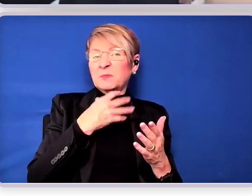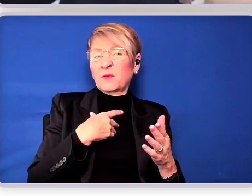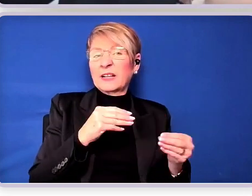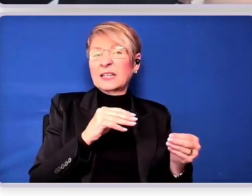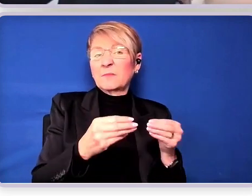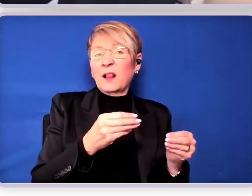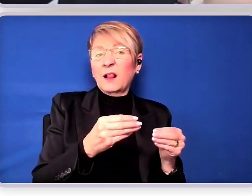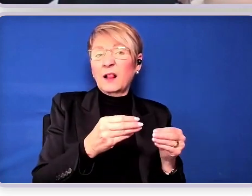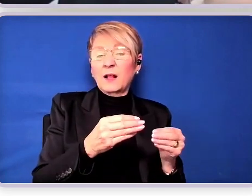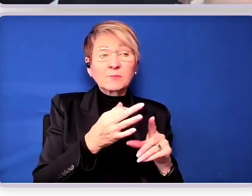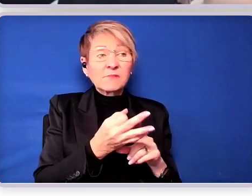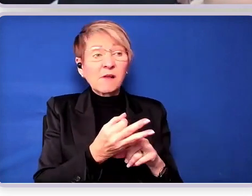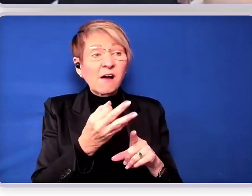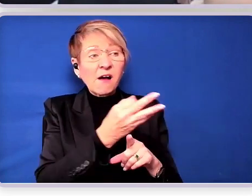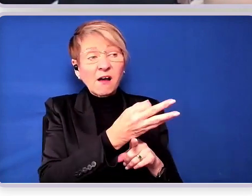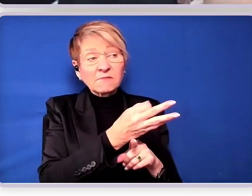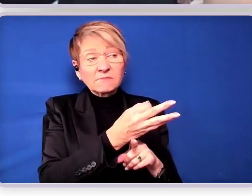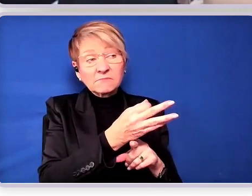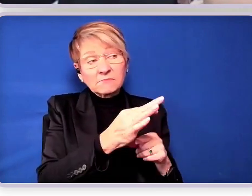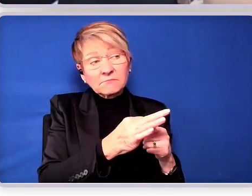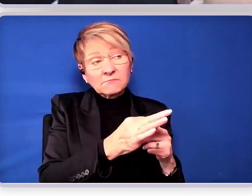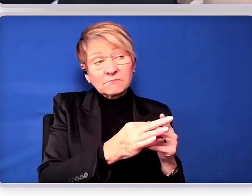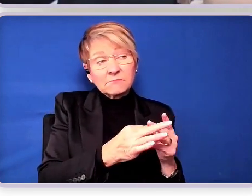for, because